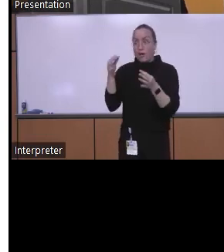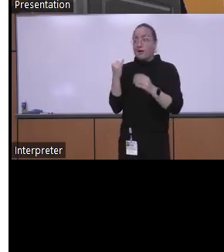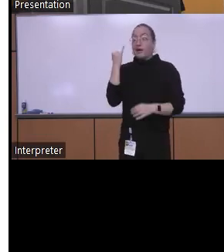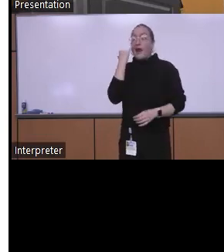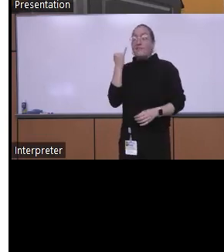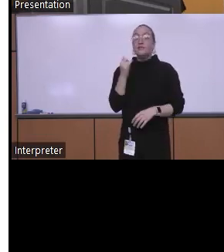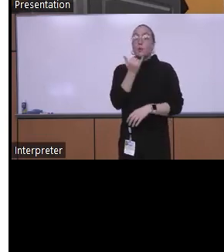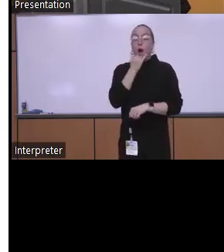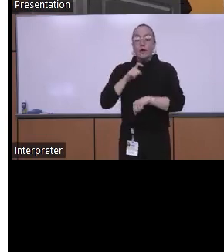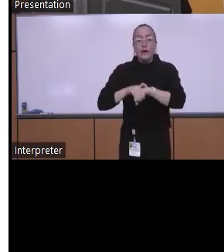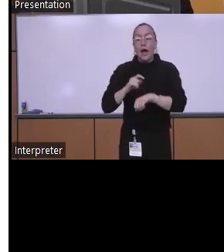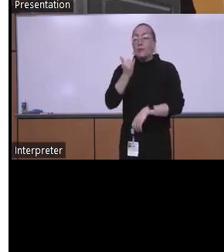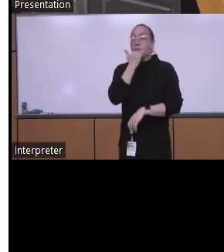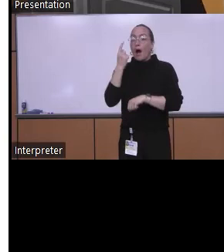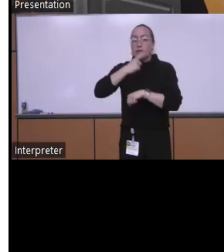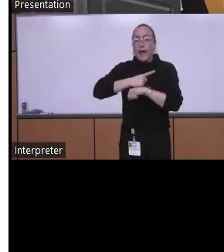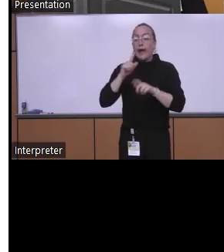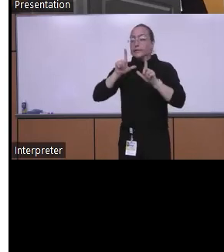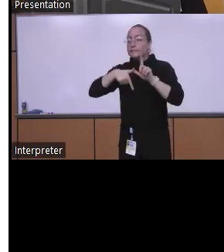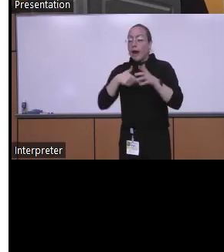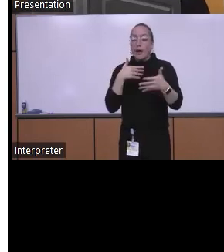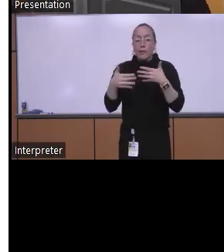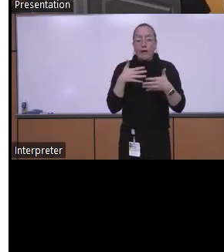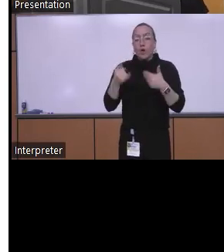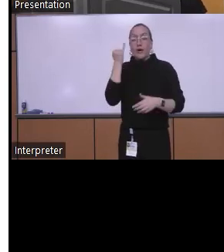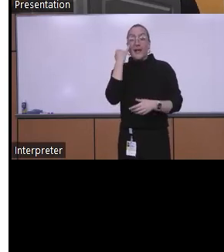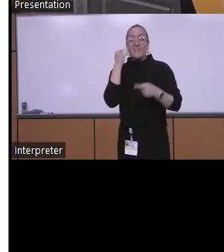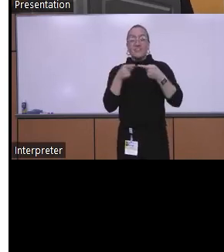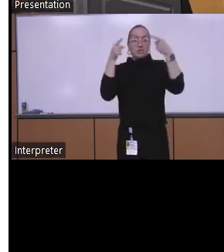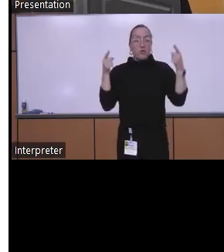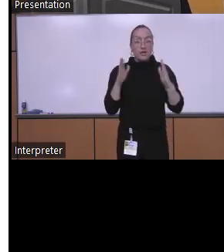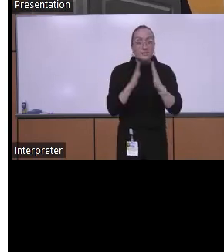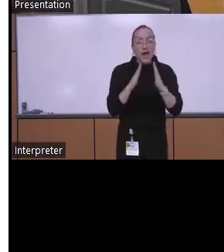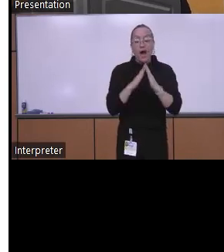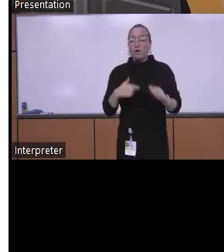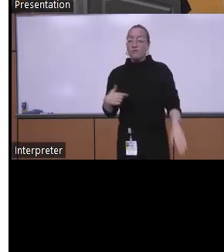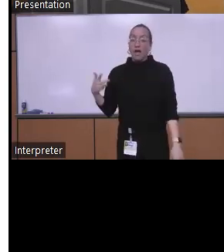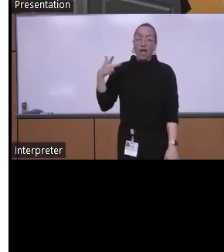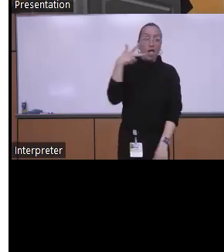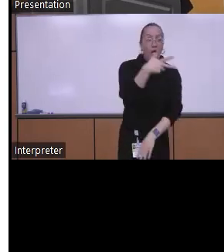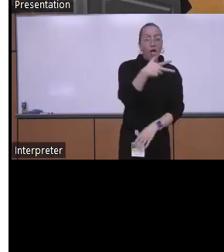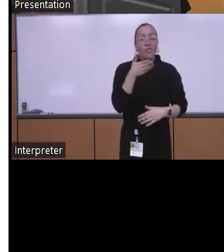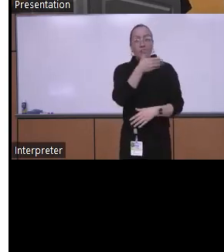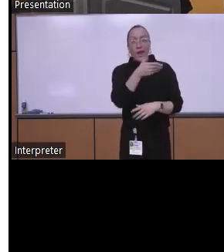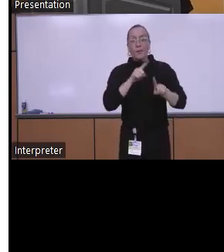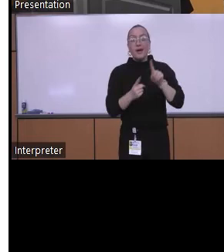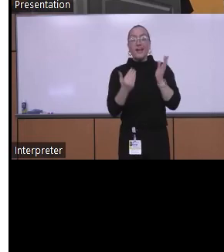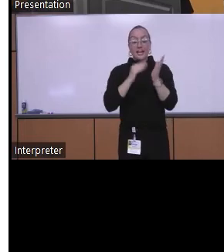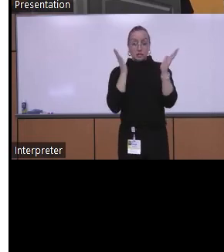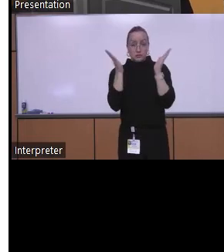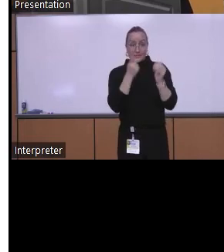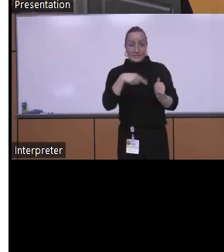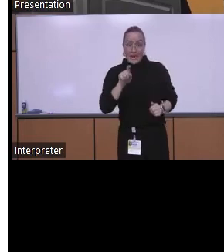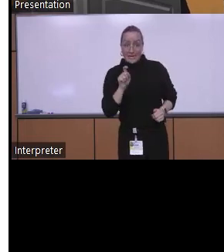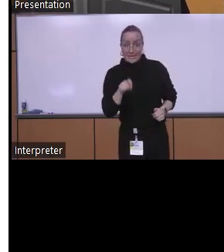within the right term, they have to take it again. It's often on the other side of town. They have to take 3 buses. But these are not the services that they actually need, which is